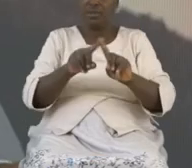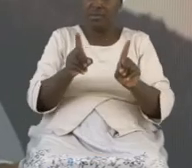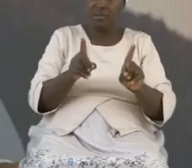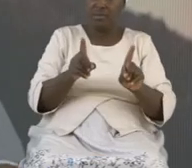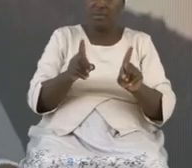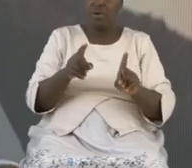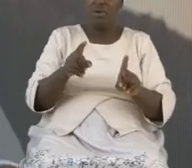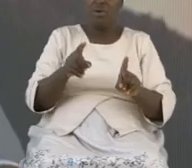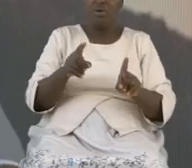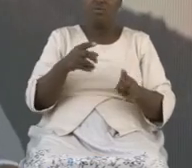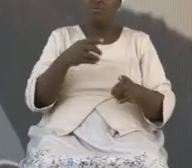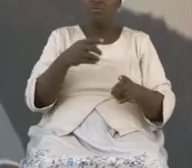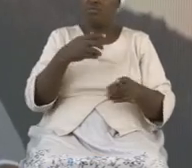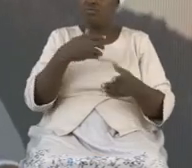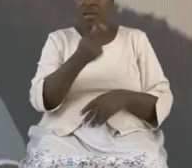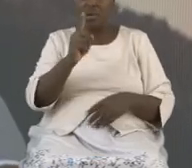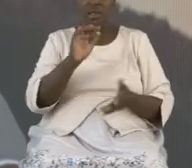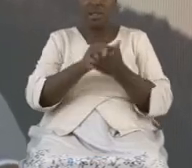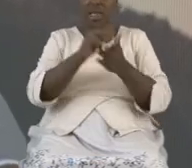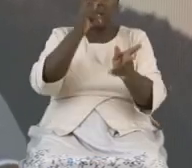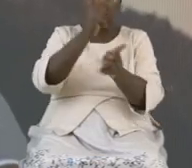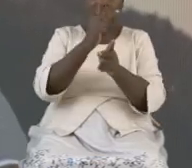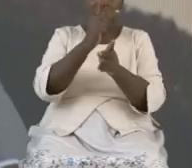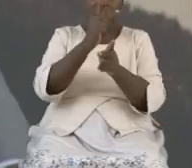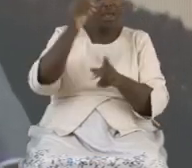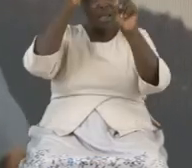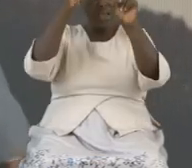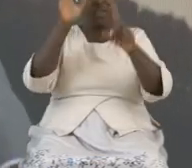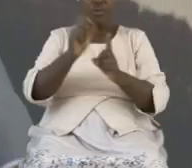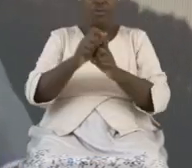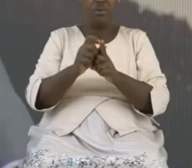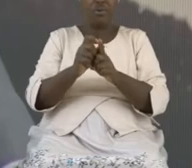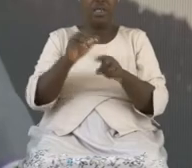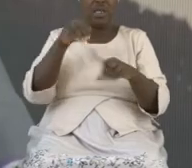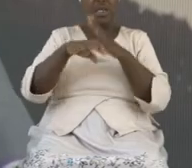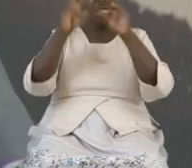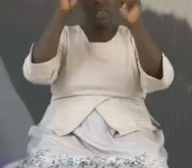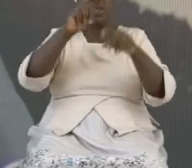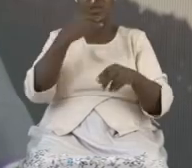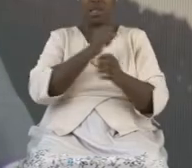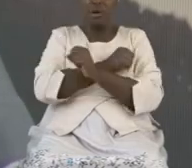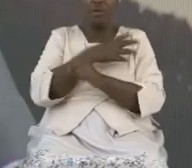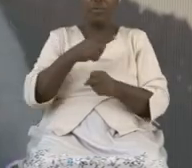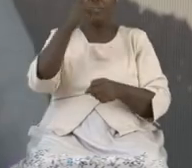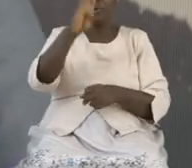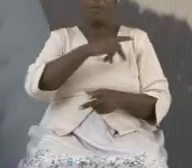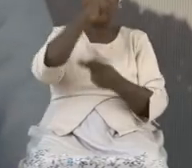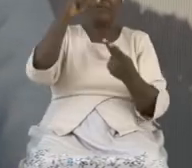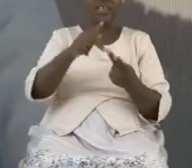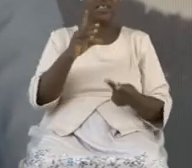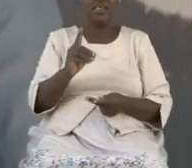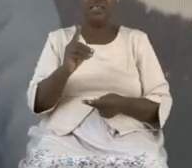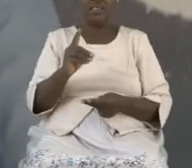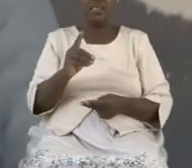keepeth his word, in him verily is the love of God perfected.